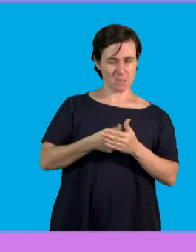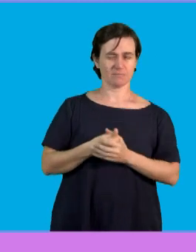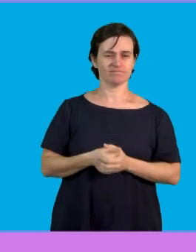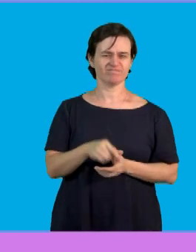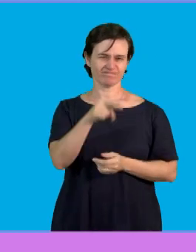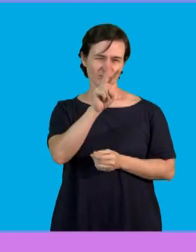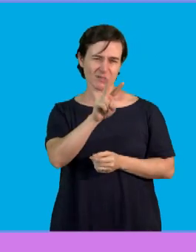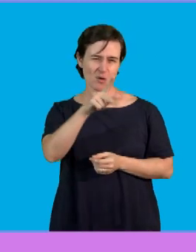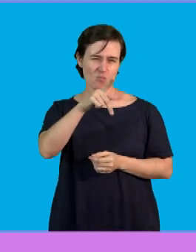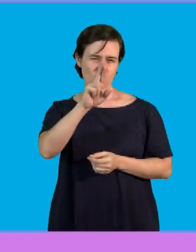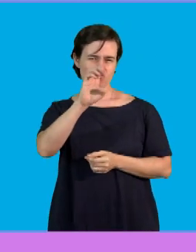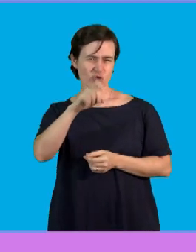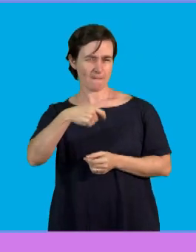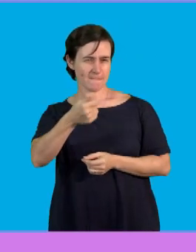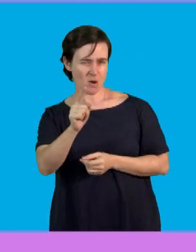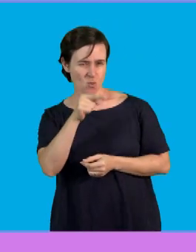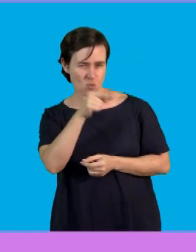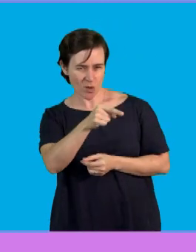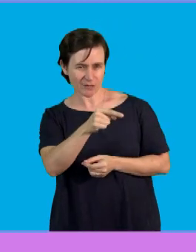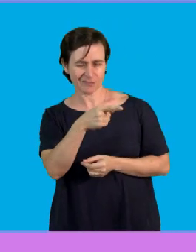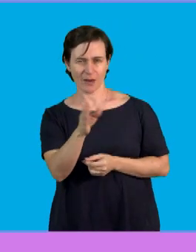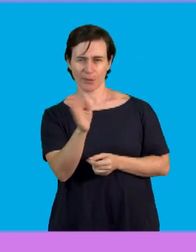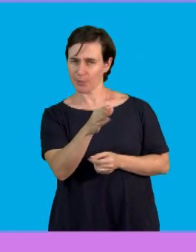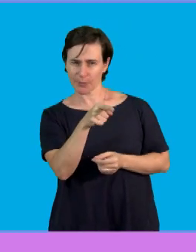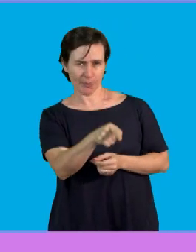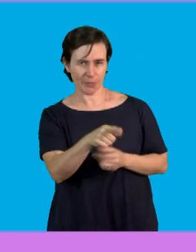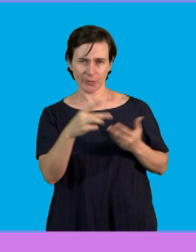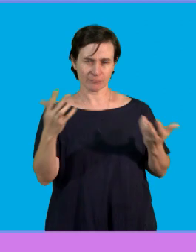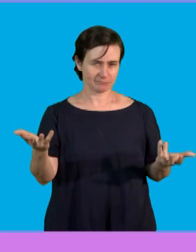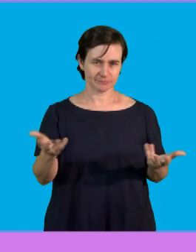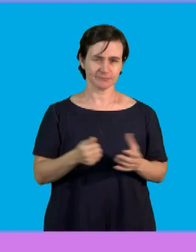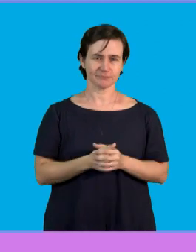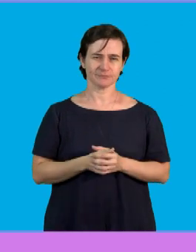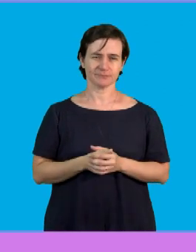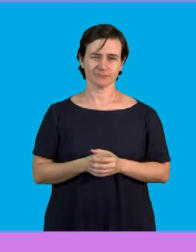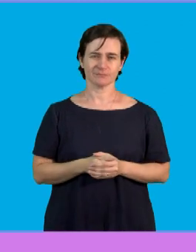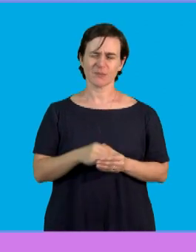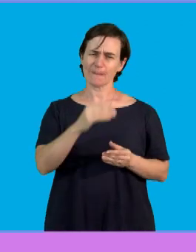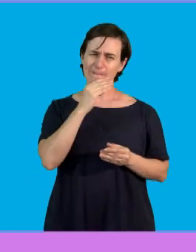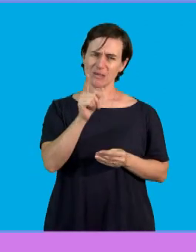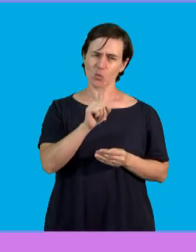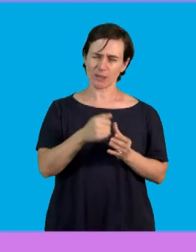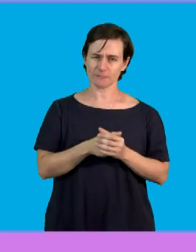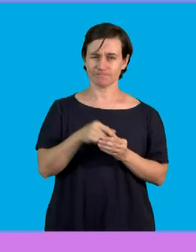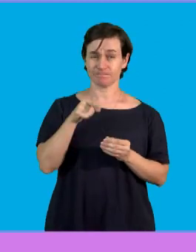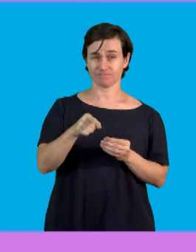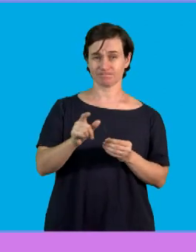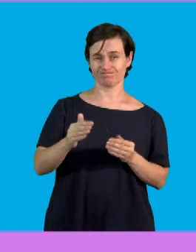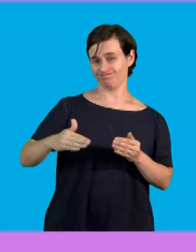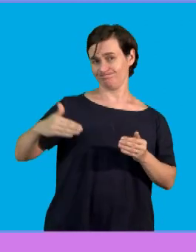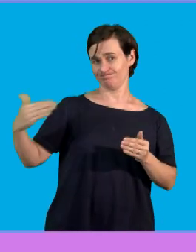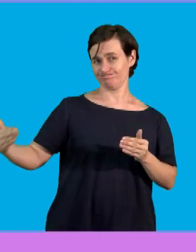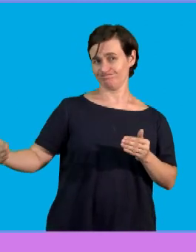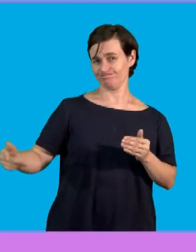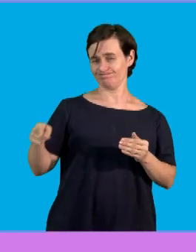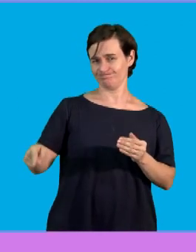that our prepaid fee, it is not indicated on our statement, but we can see that on transactions, there